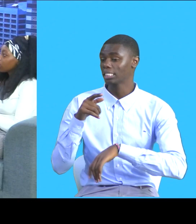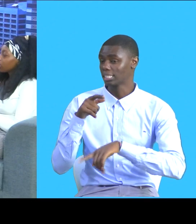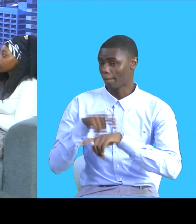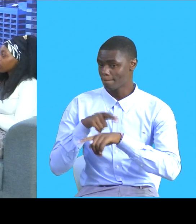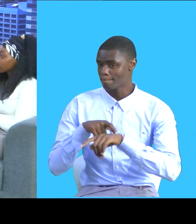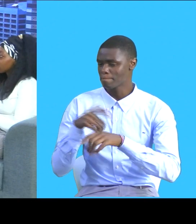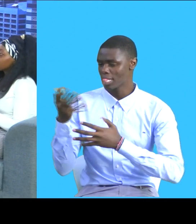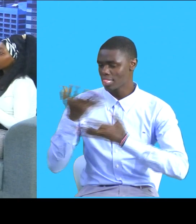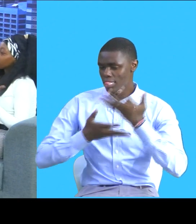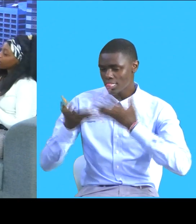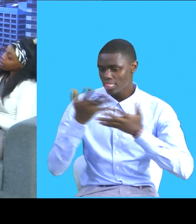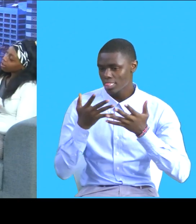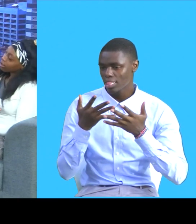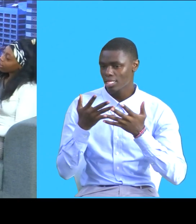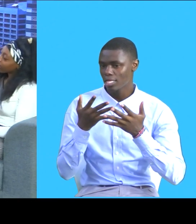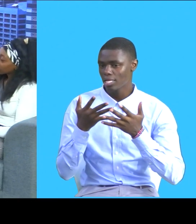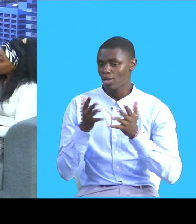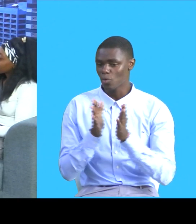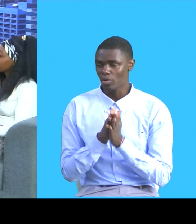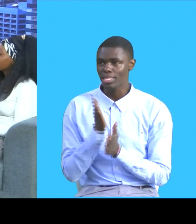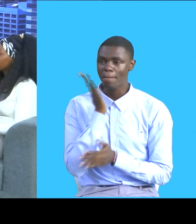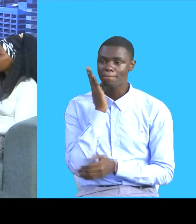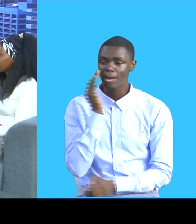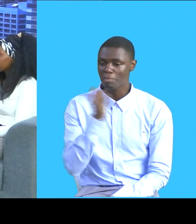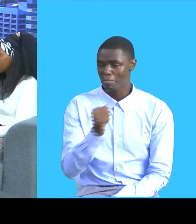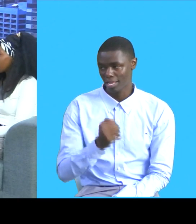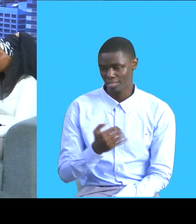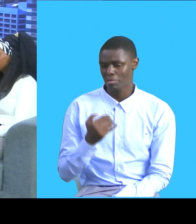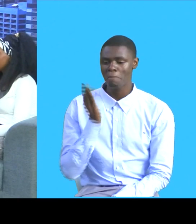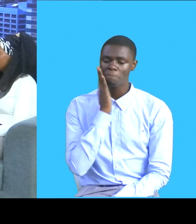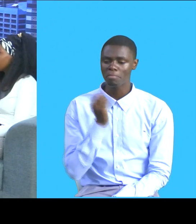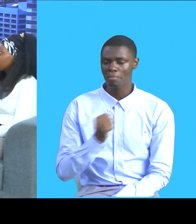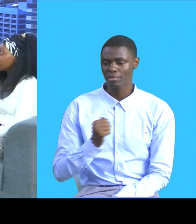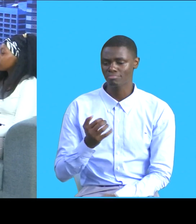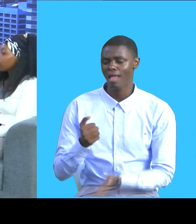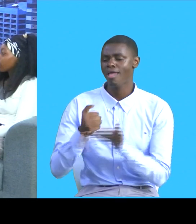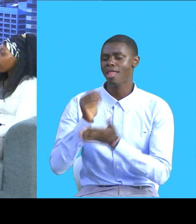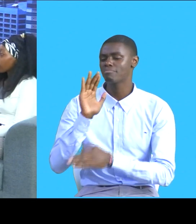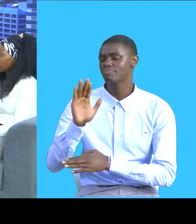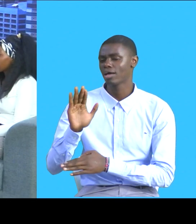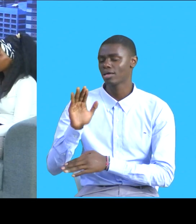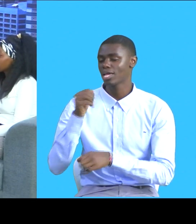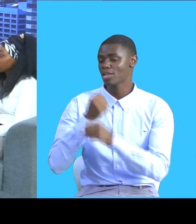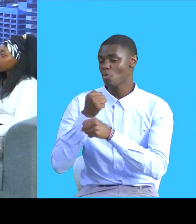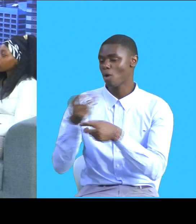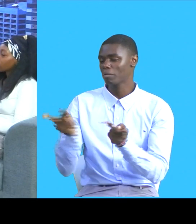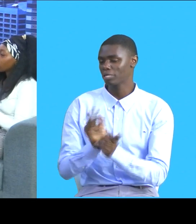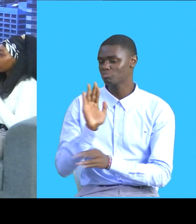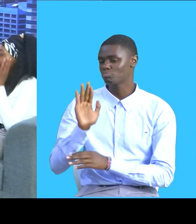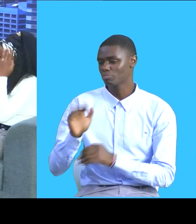she interacted with my grandma helped her in her workplace